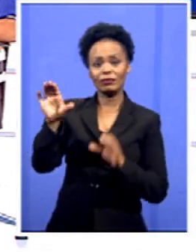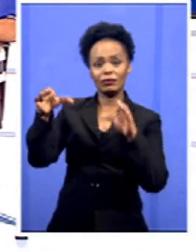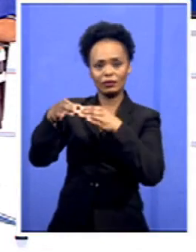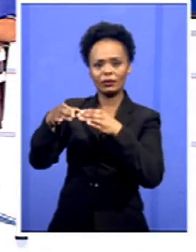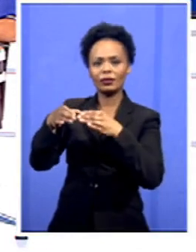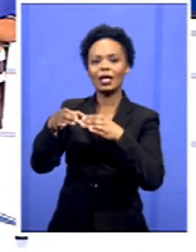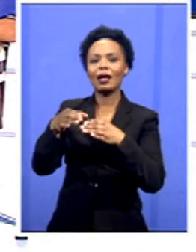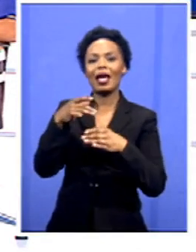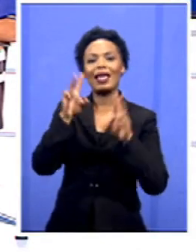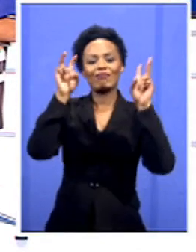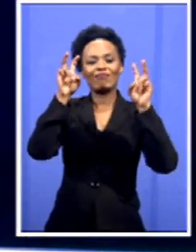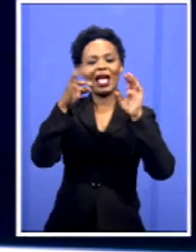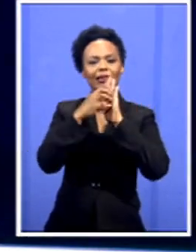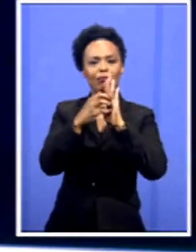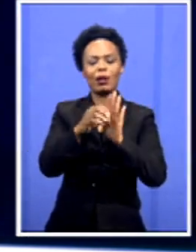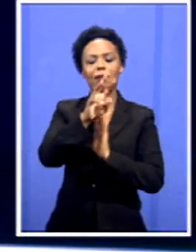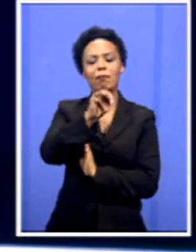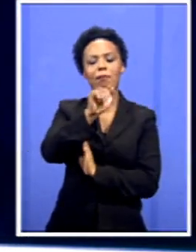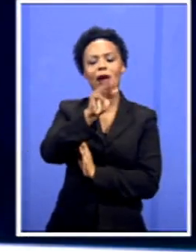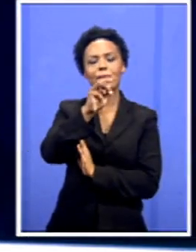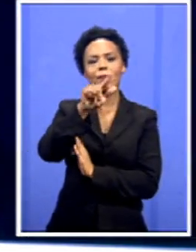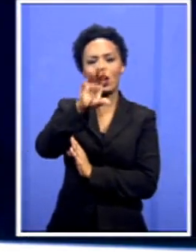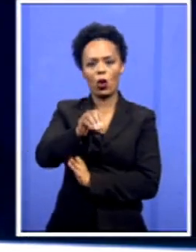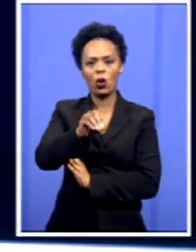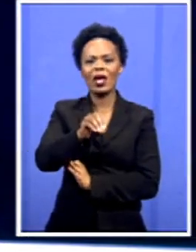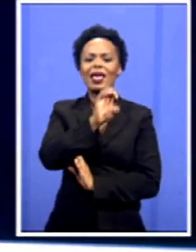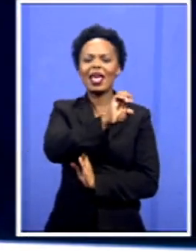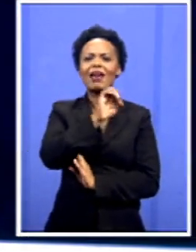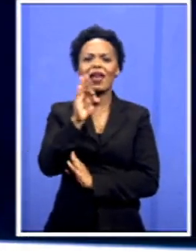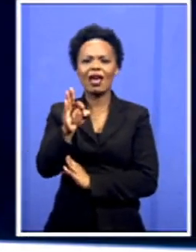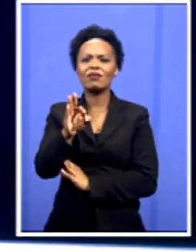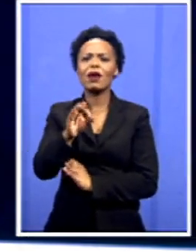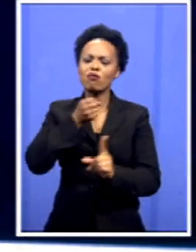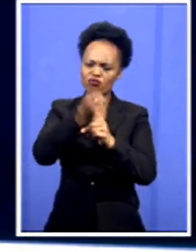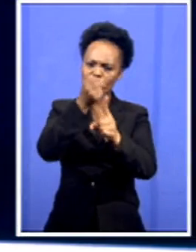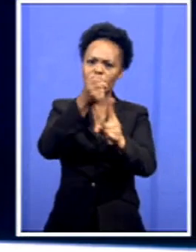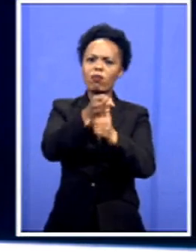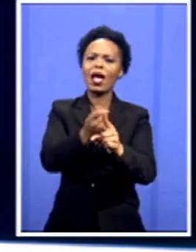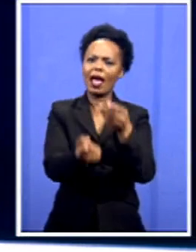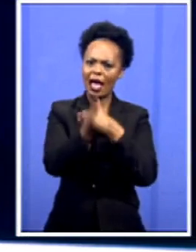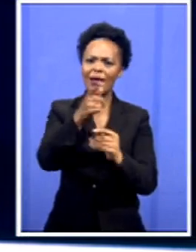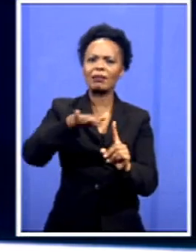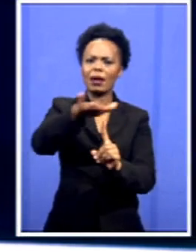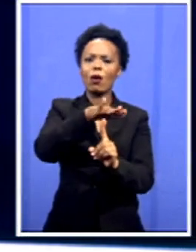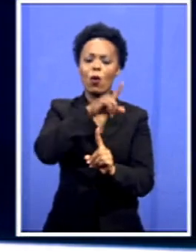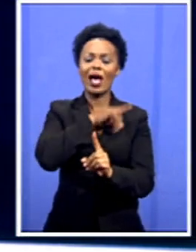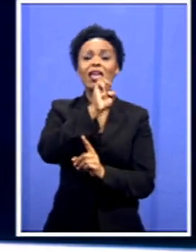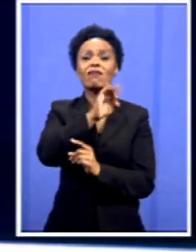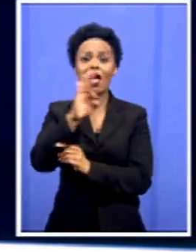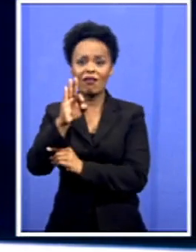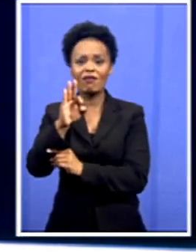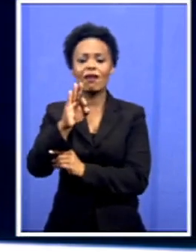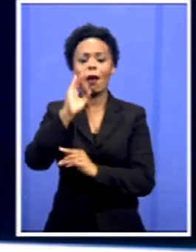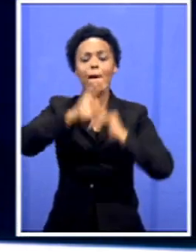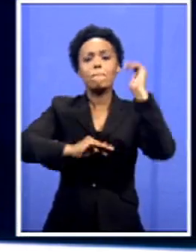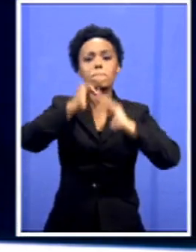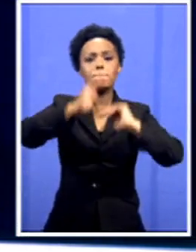to Mamelo, there have been a development that the EFF has been pushing to happen in that area. They built that